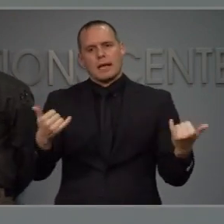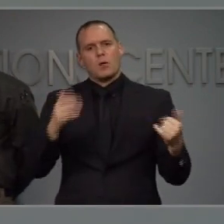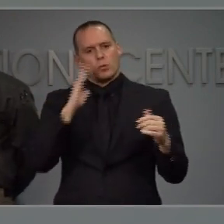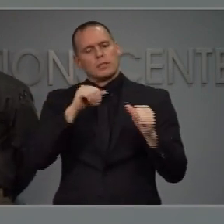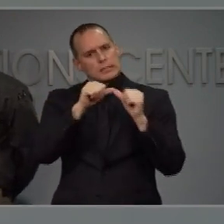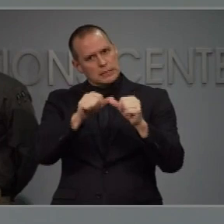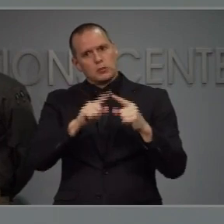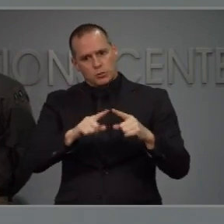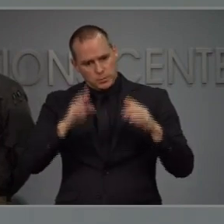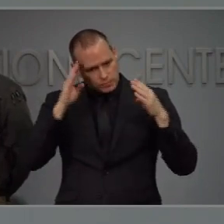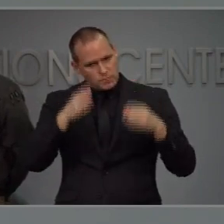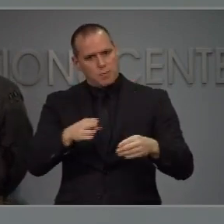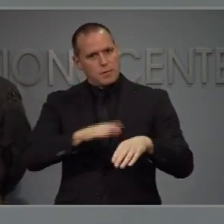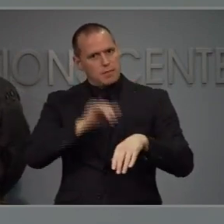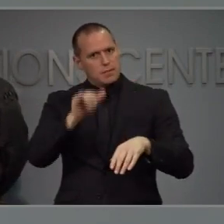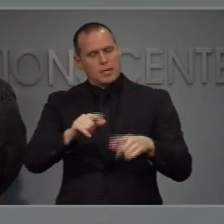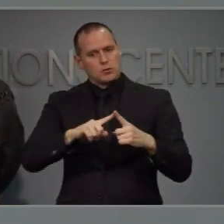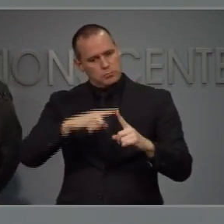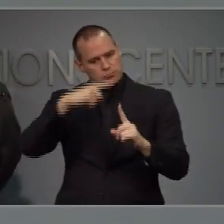us.